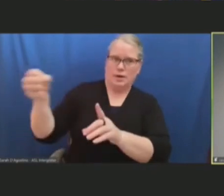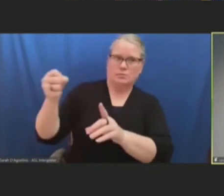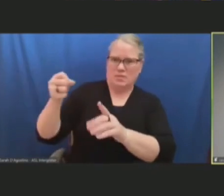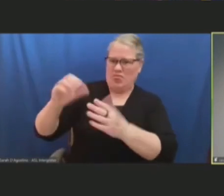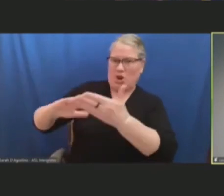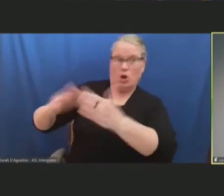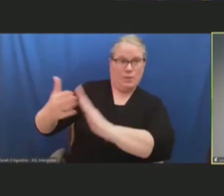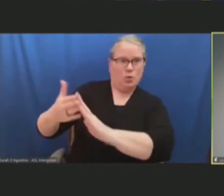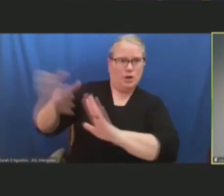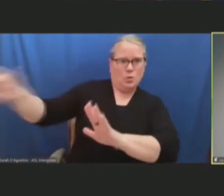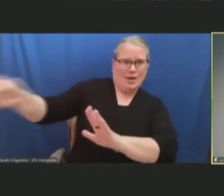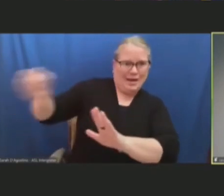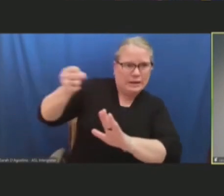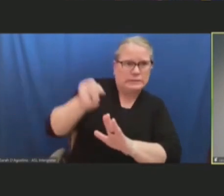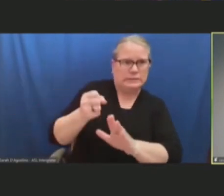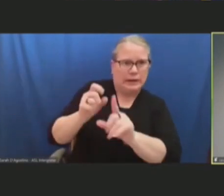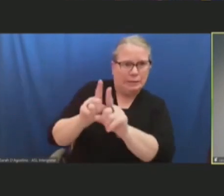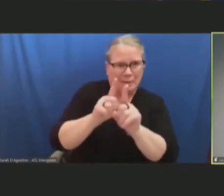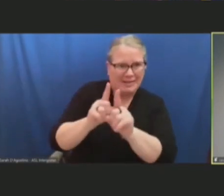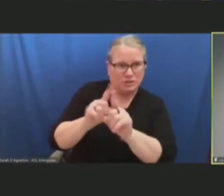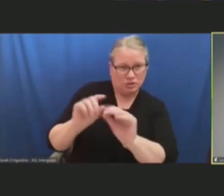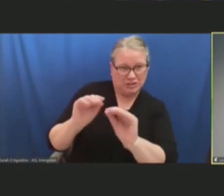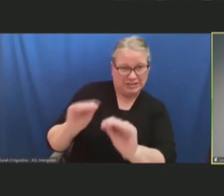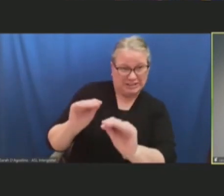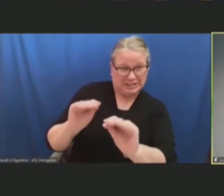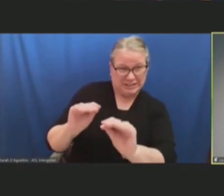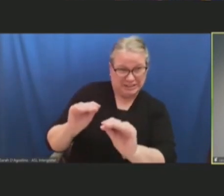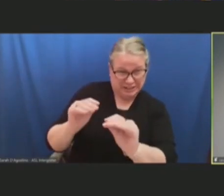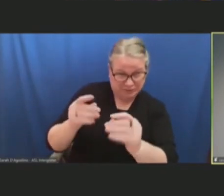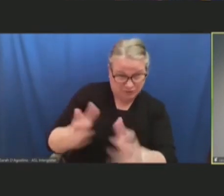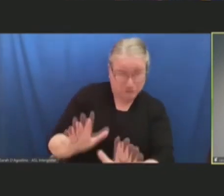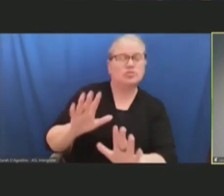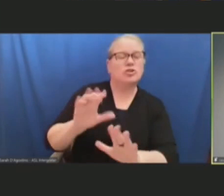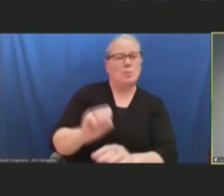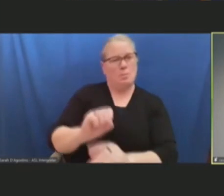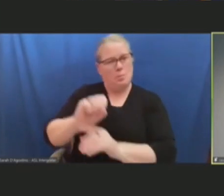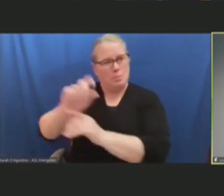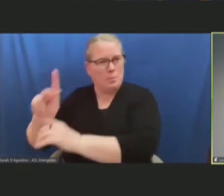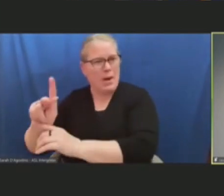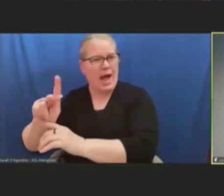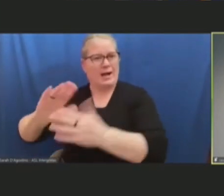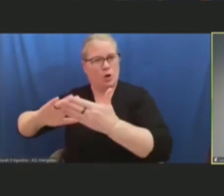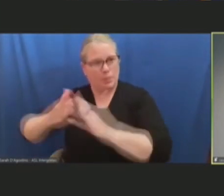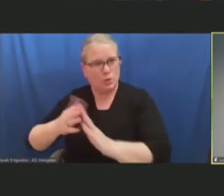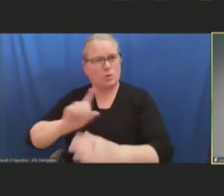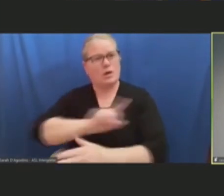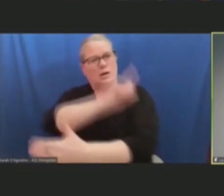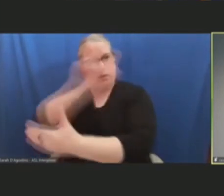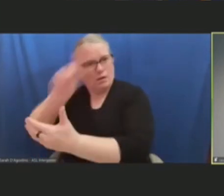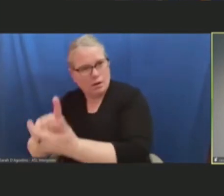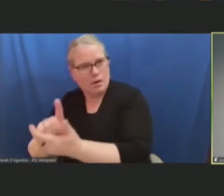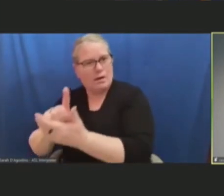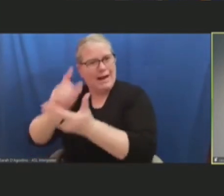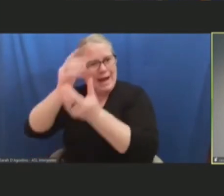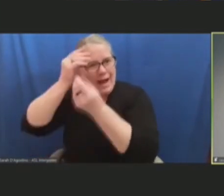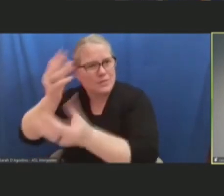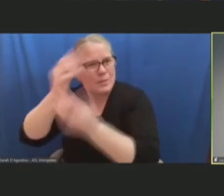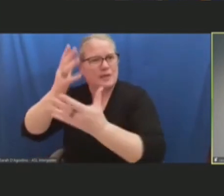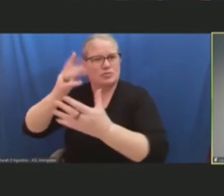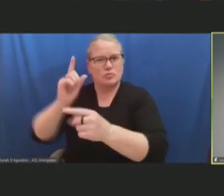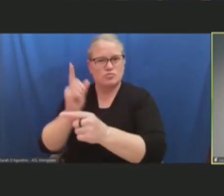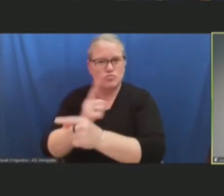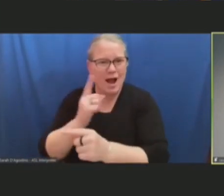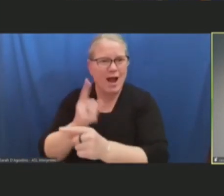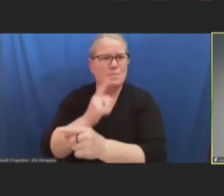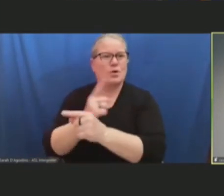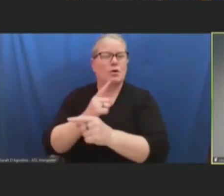back to the community and provide that proper information, that real good information, not be misinformed about what they